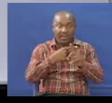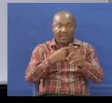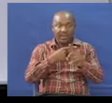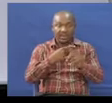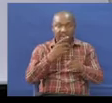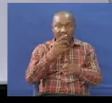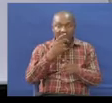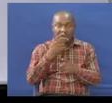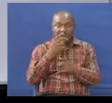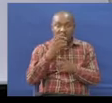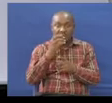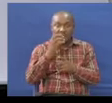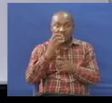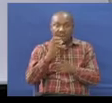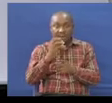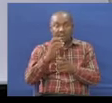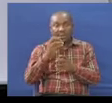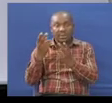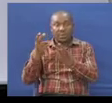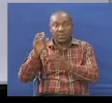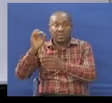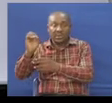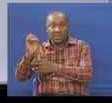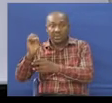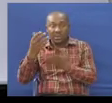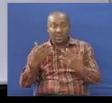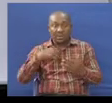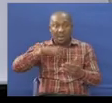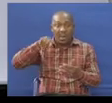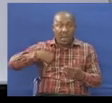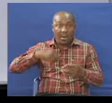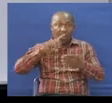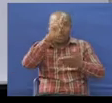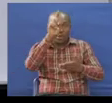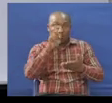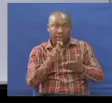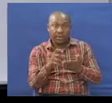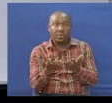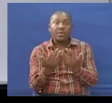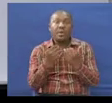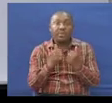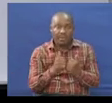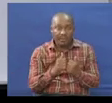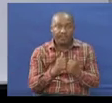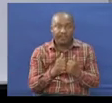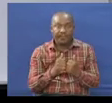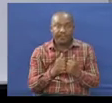that means our equation will be reduced to, our equation will